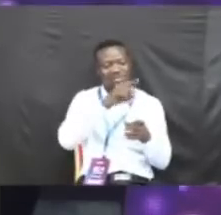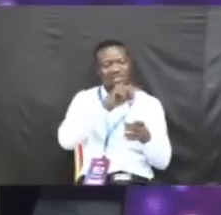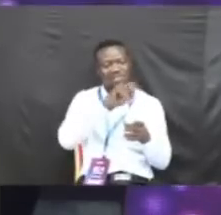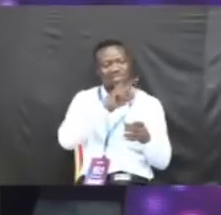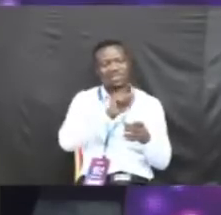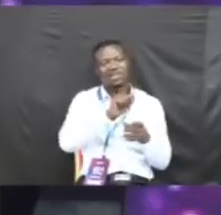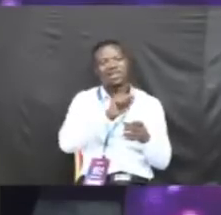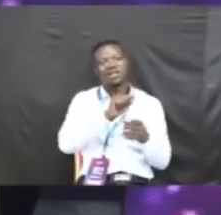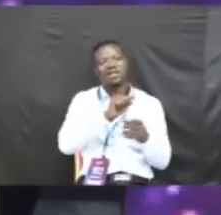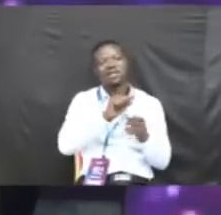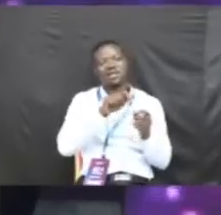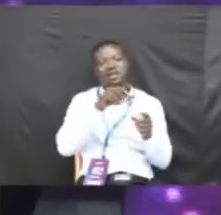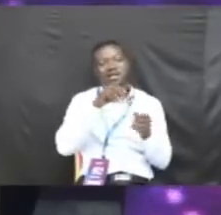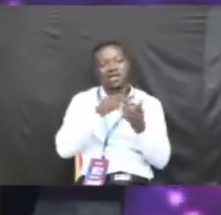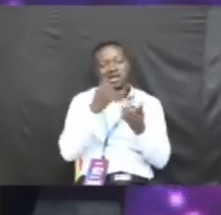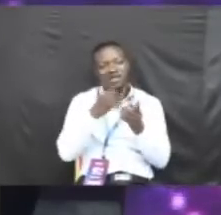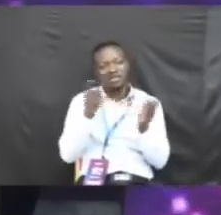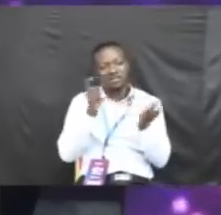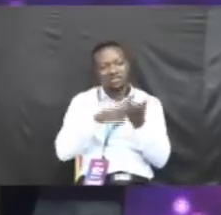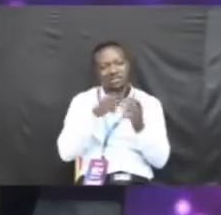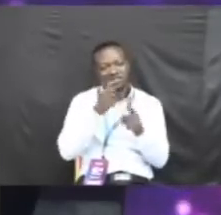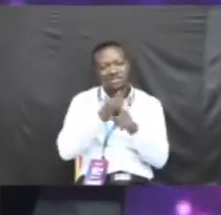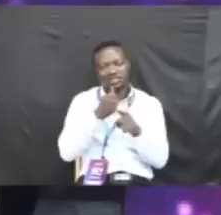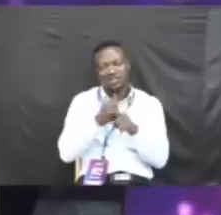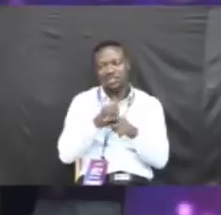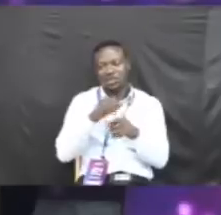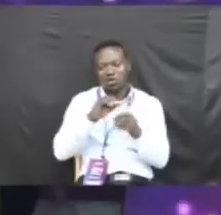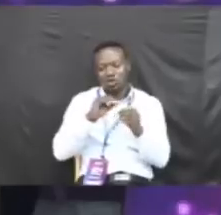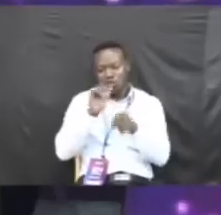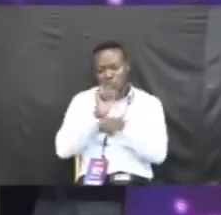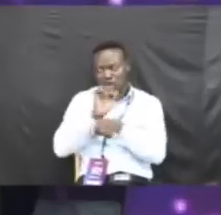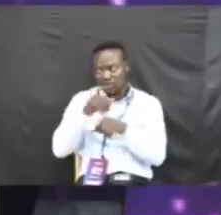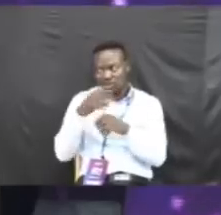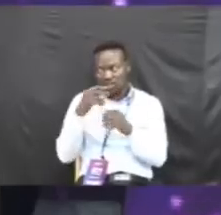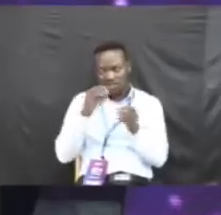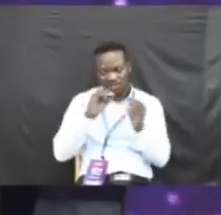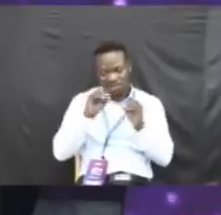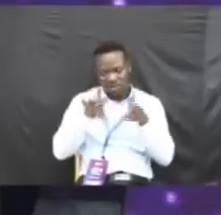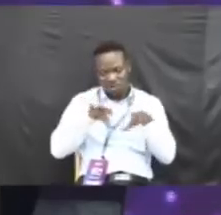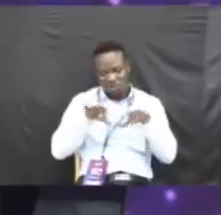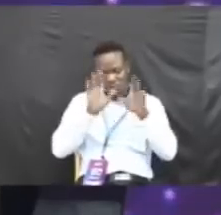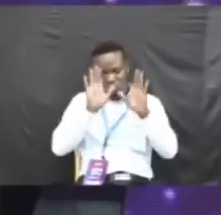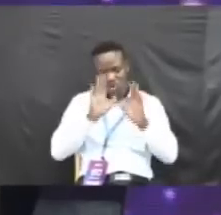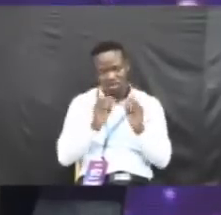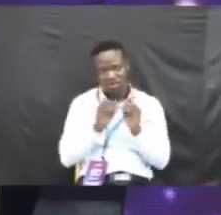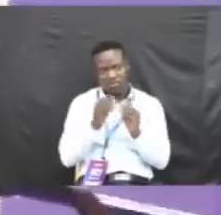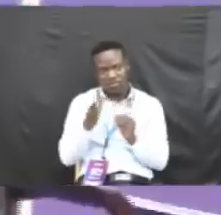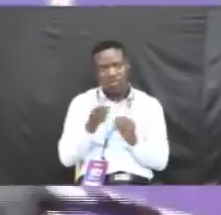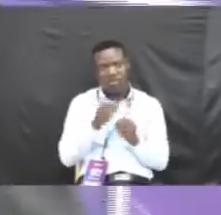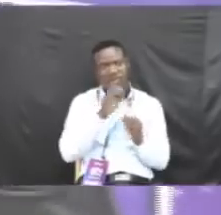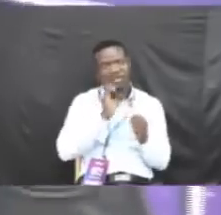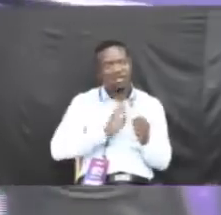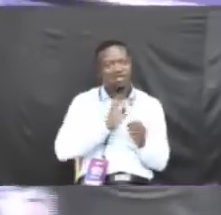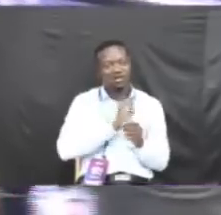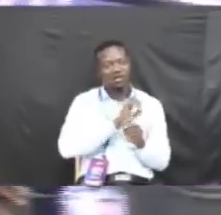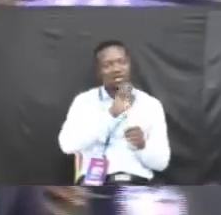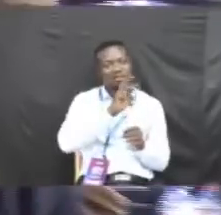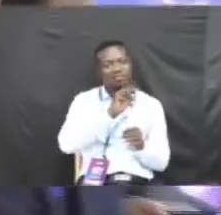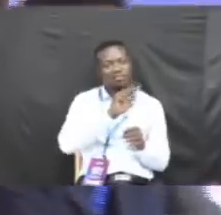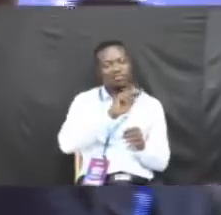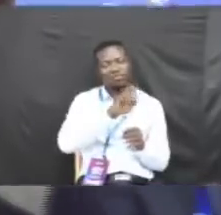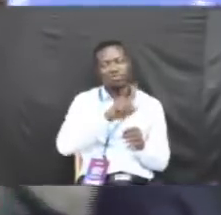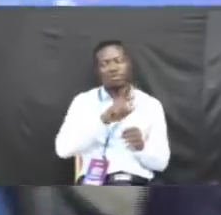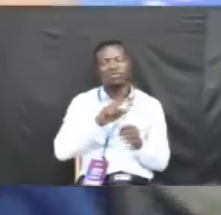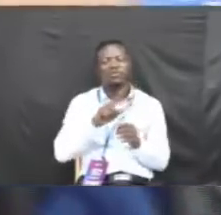recognition of his outstanding works in the organization. Elder Immano Bedu preciding Elder